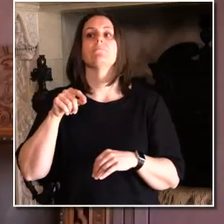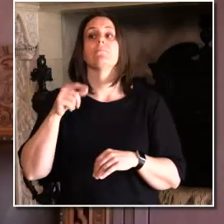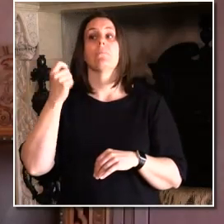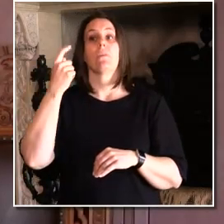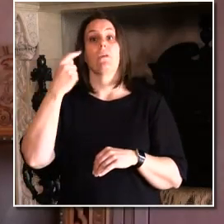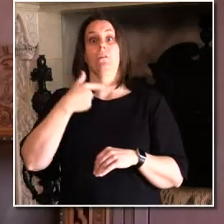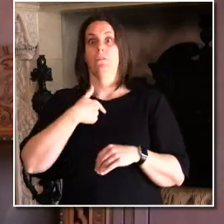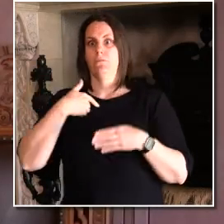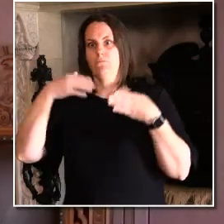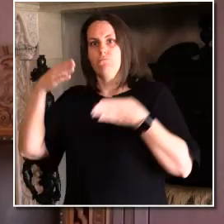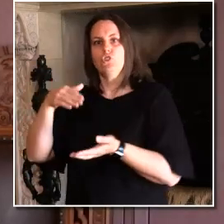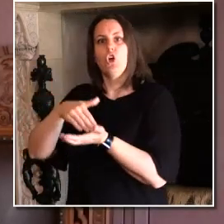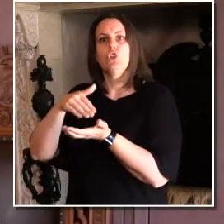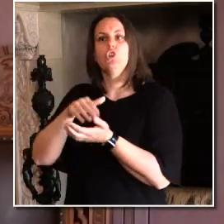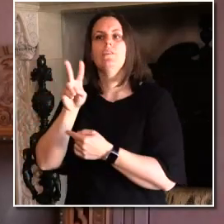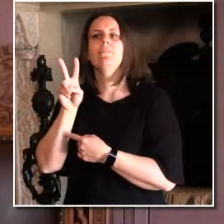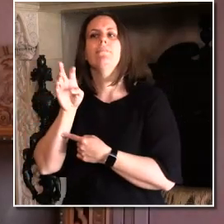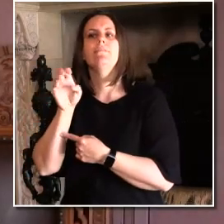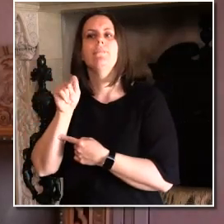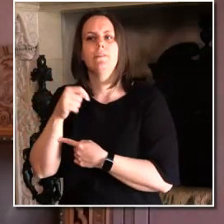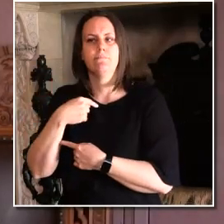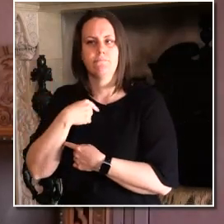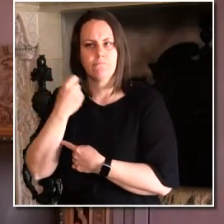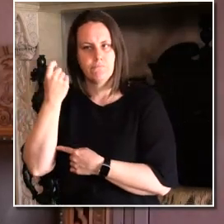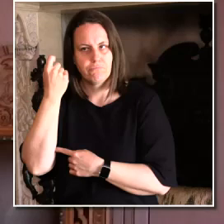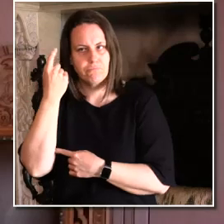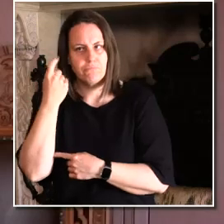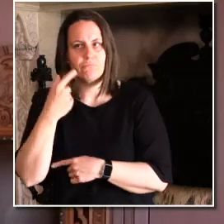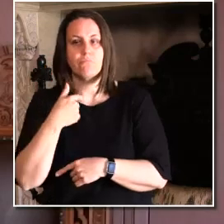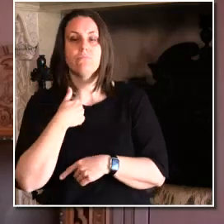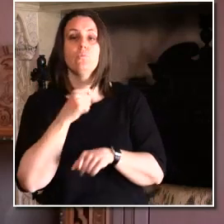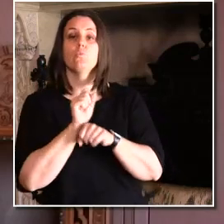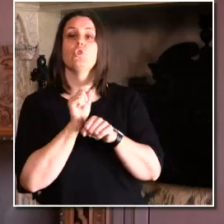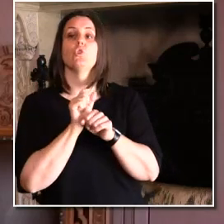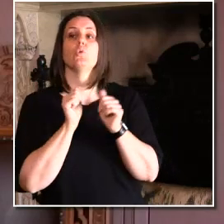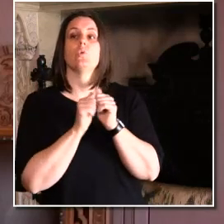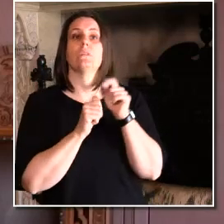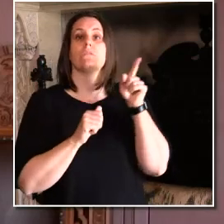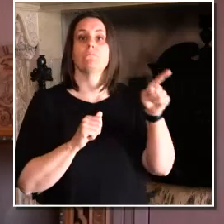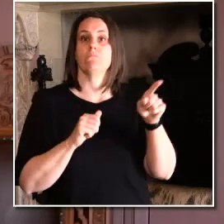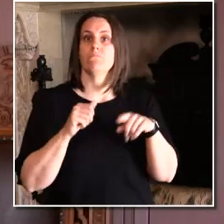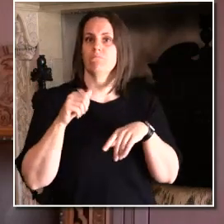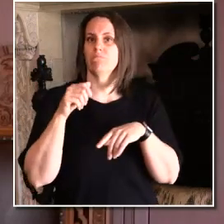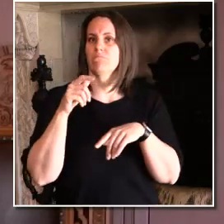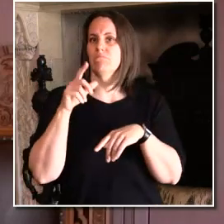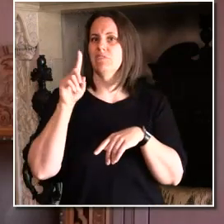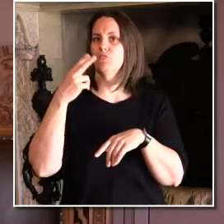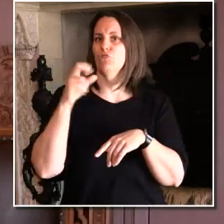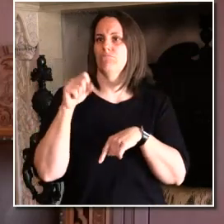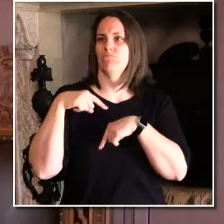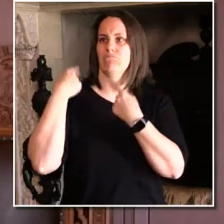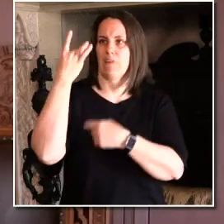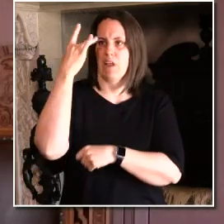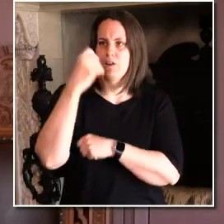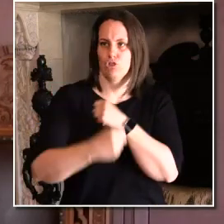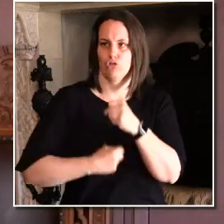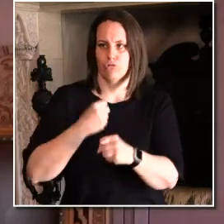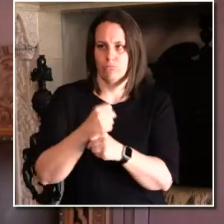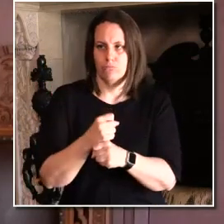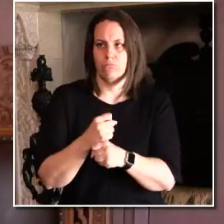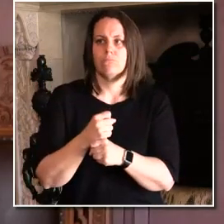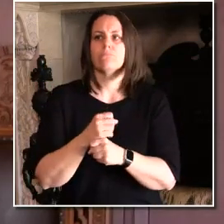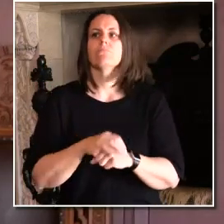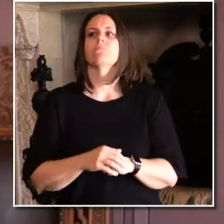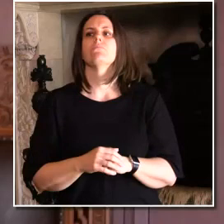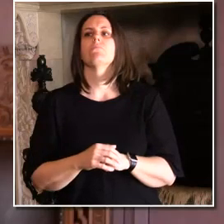Public Health for the past 8 years. And for the last 5 years, I have been leading food and waterborne disease outbreak